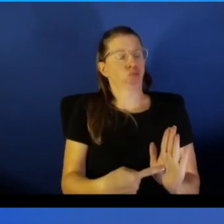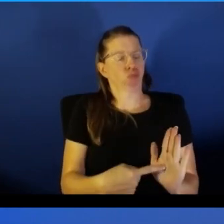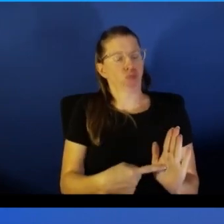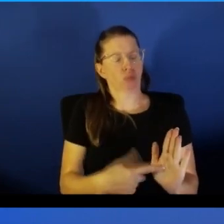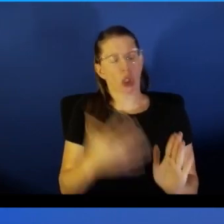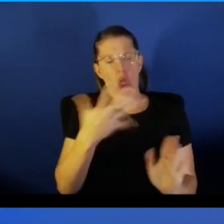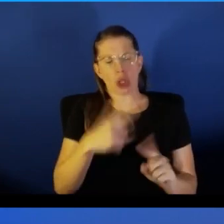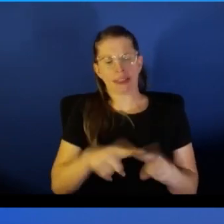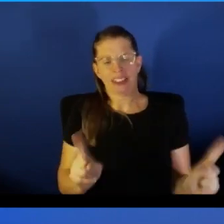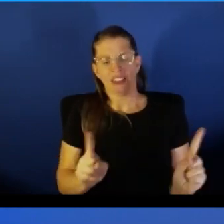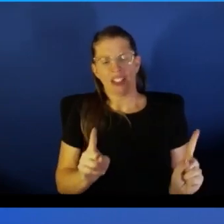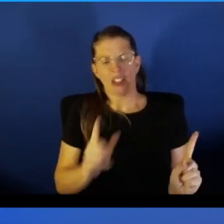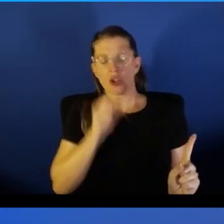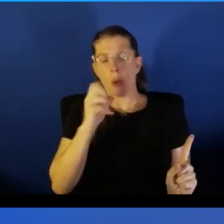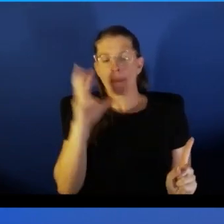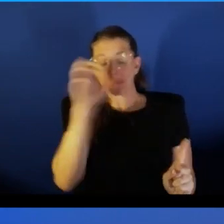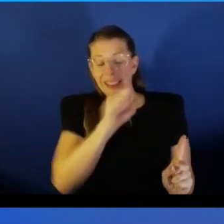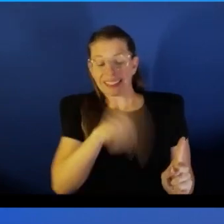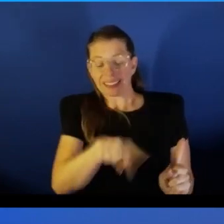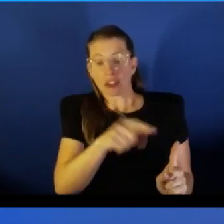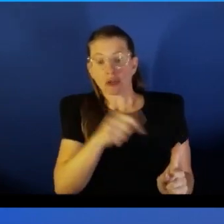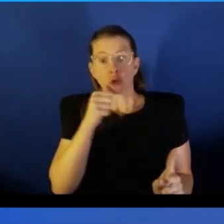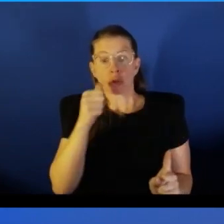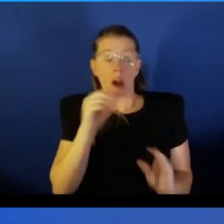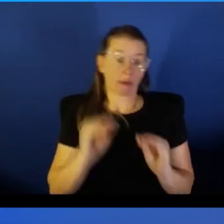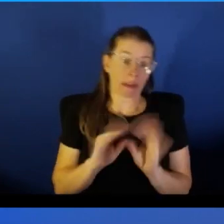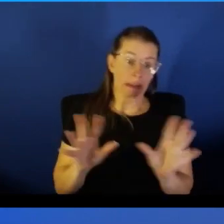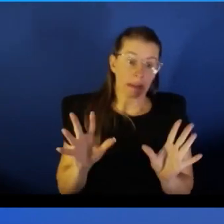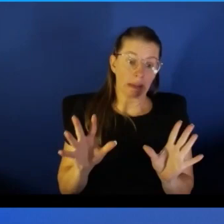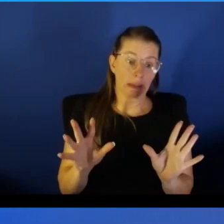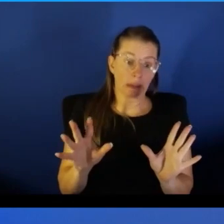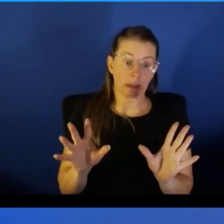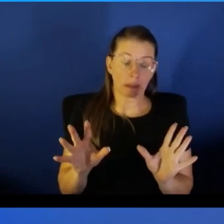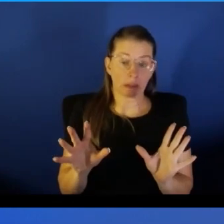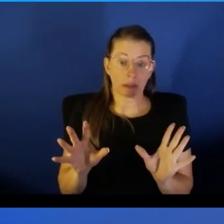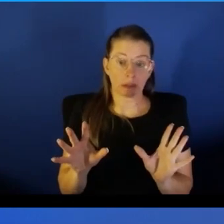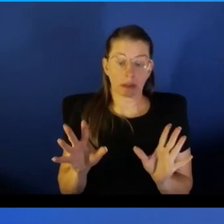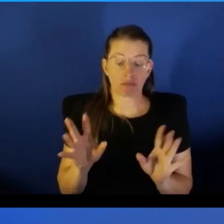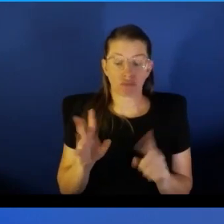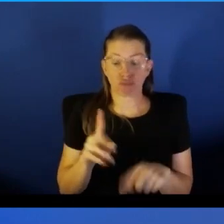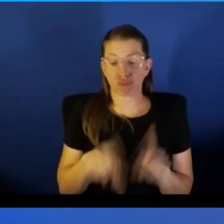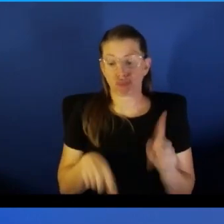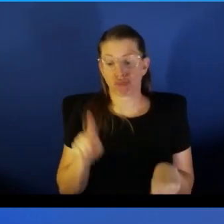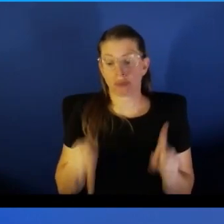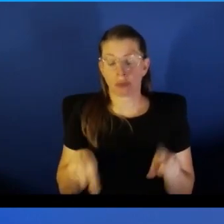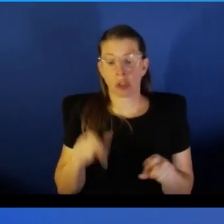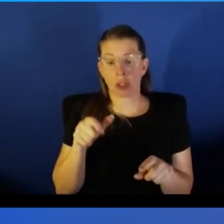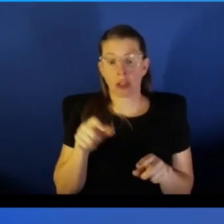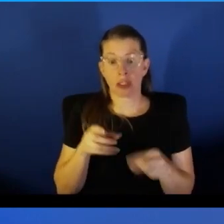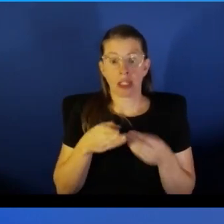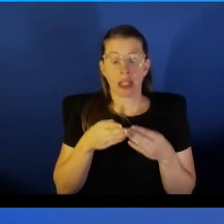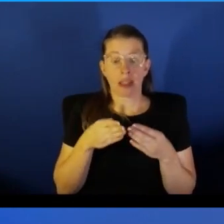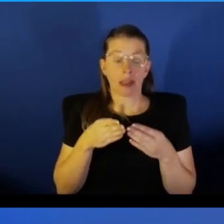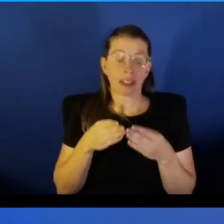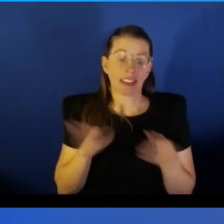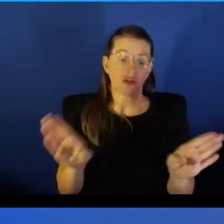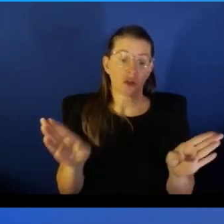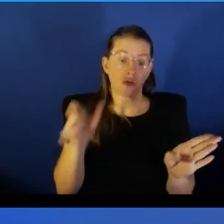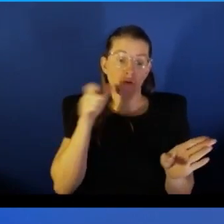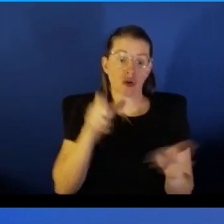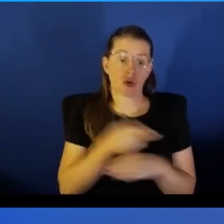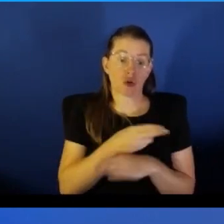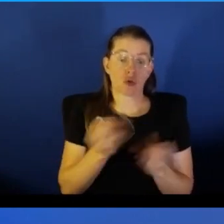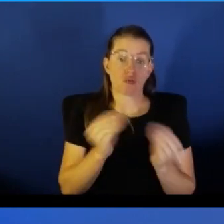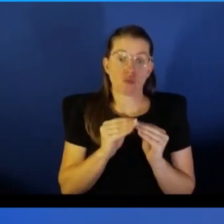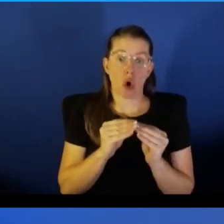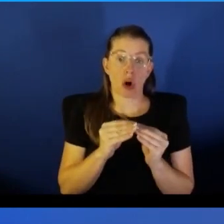miss these girls. Obviously it varies, but in general, girls may use more